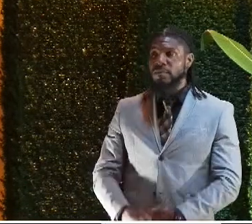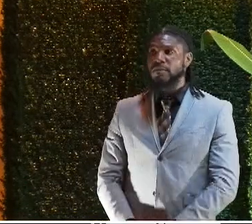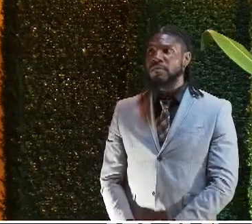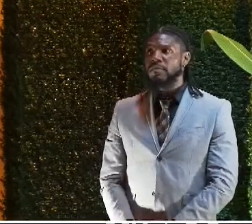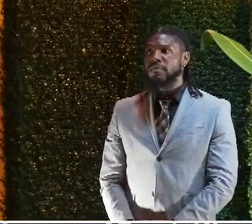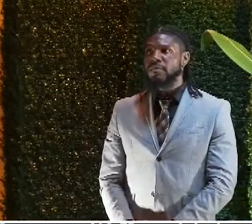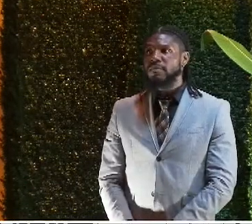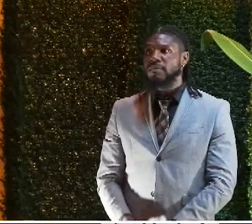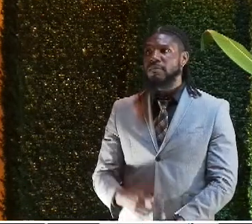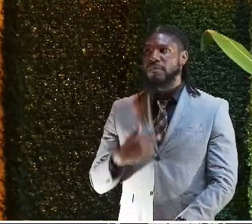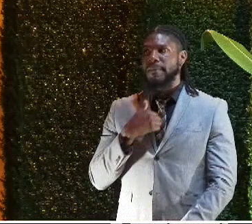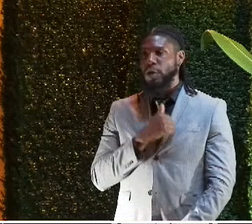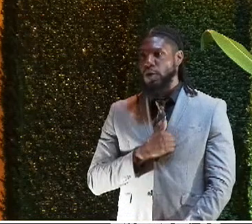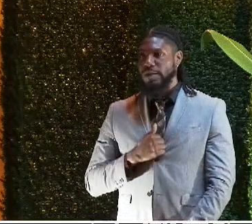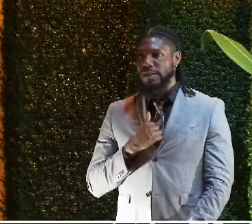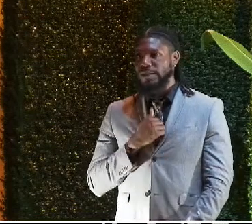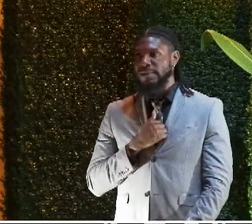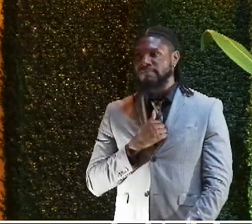I'm sorry,